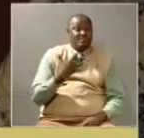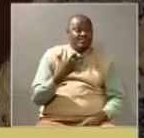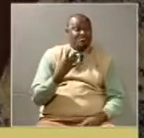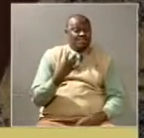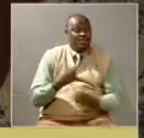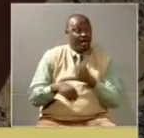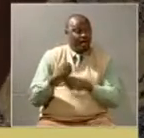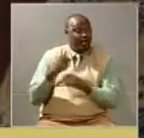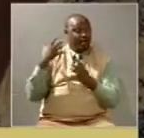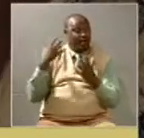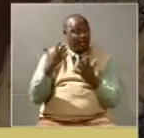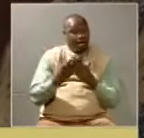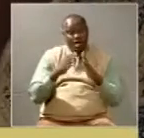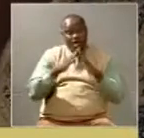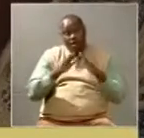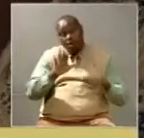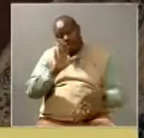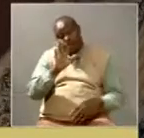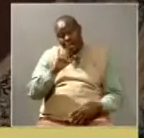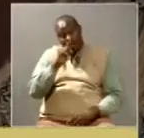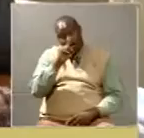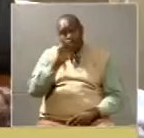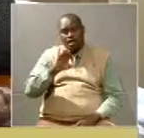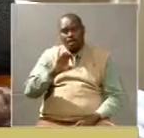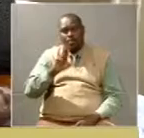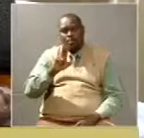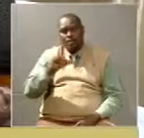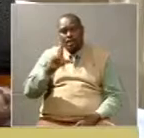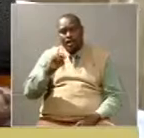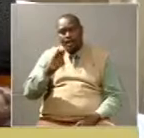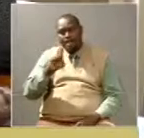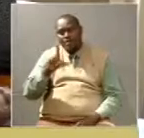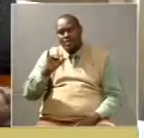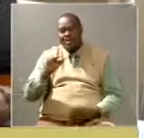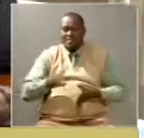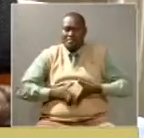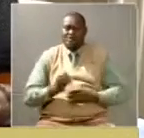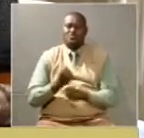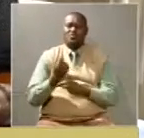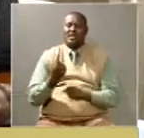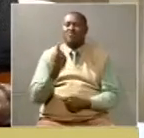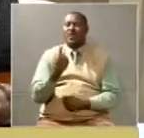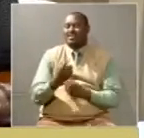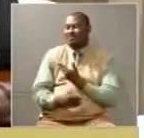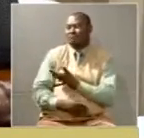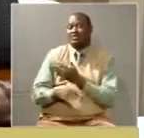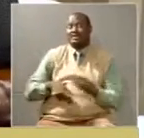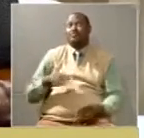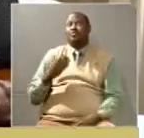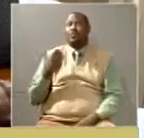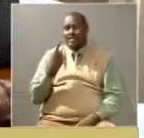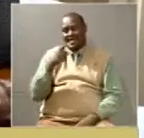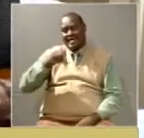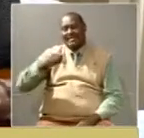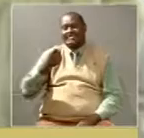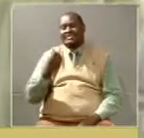A resident of Namisuni sub-county in Bulambuli district, Joyce gave birth to her only daughter, Agudi Mary,